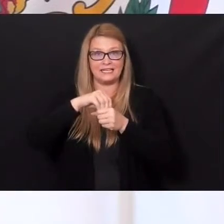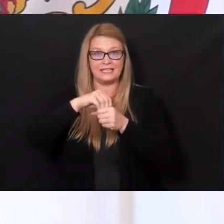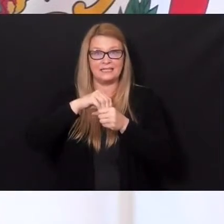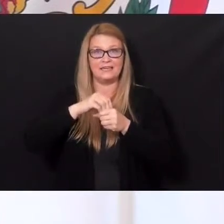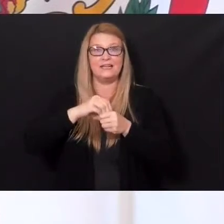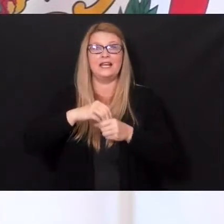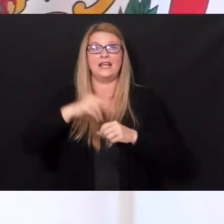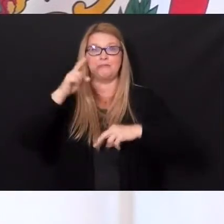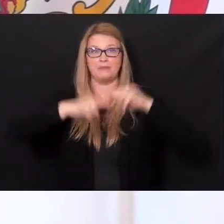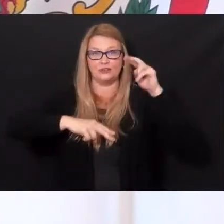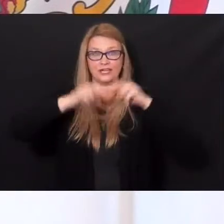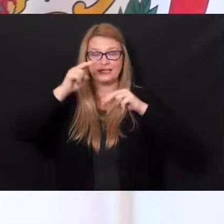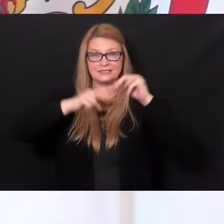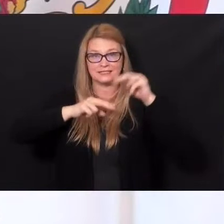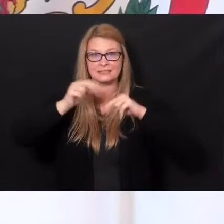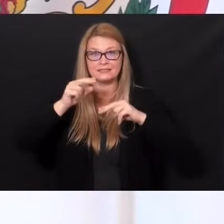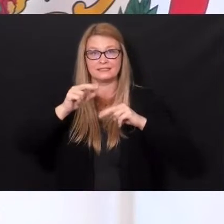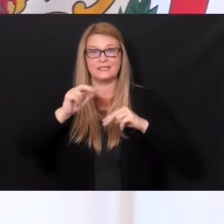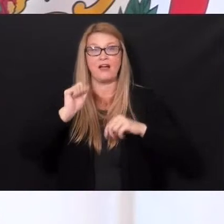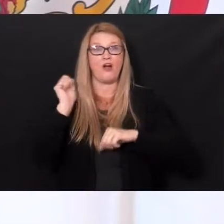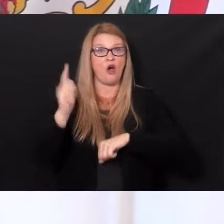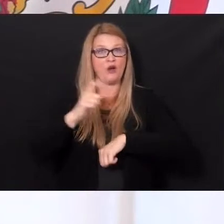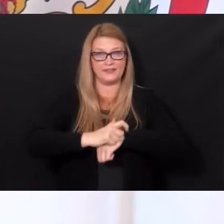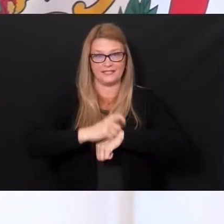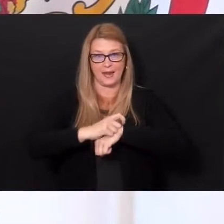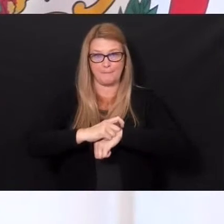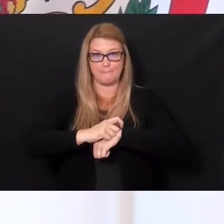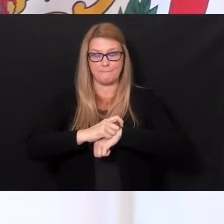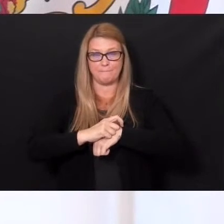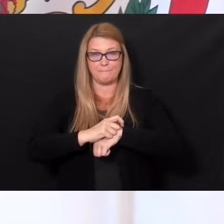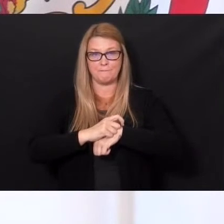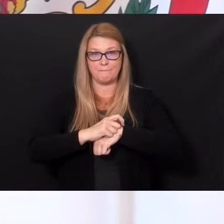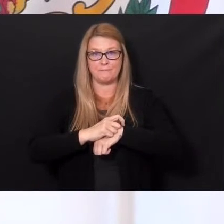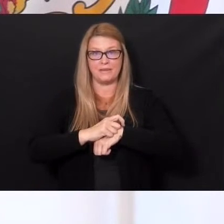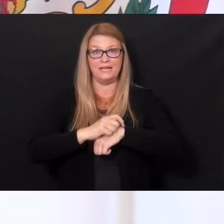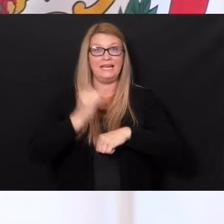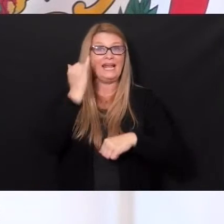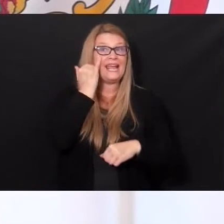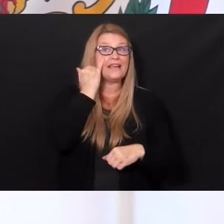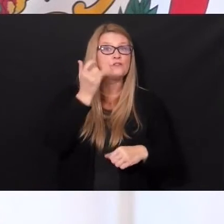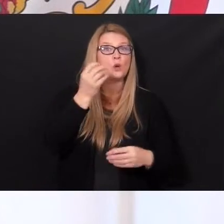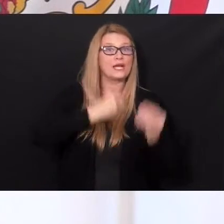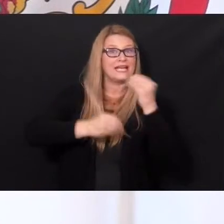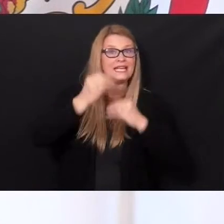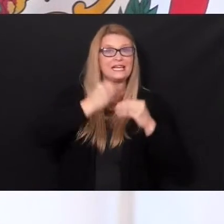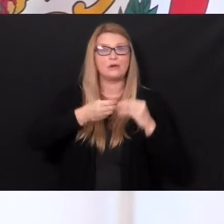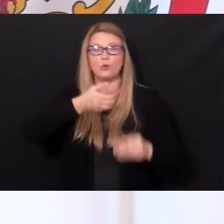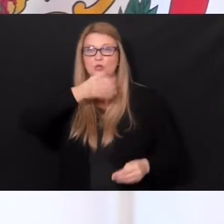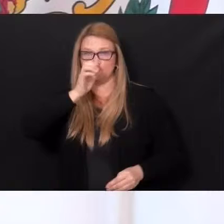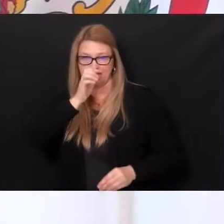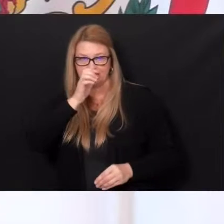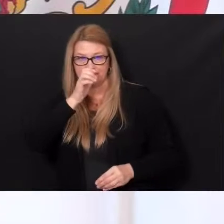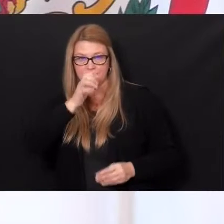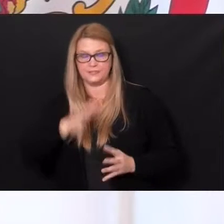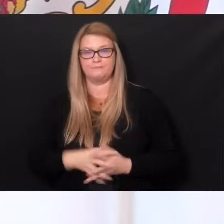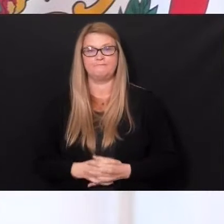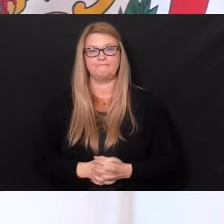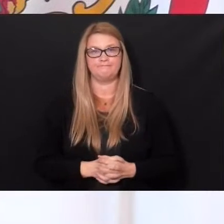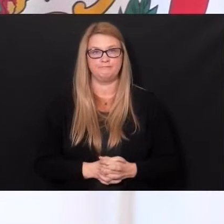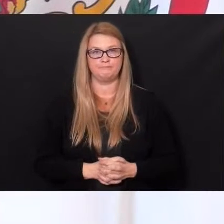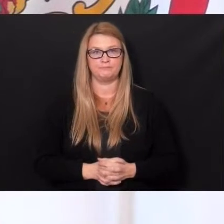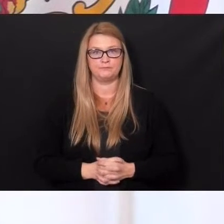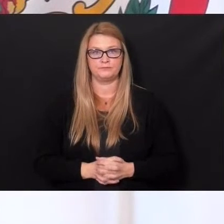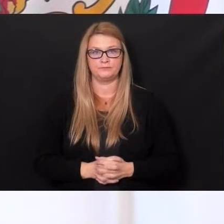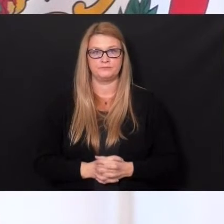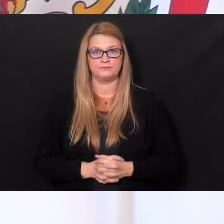public buildings, you know, at all times, and unless you're eating or drinking. You know, the